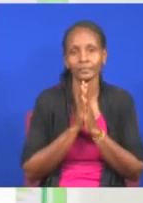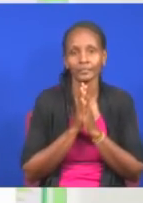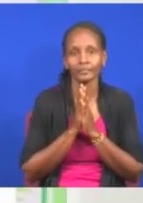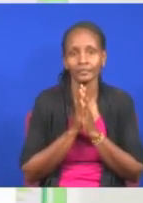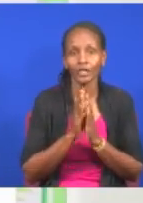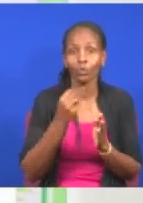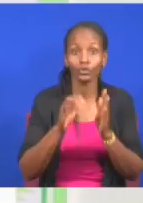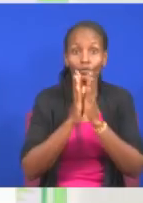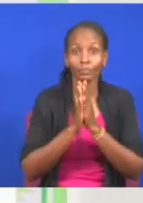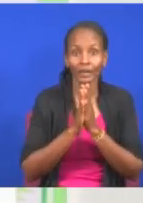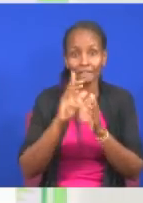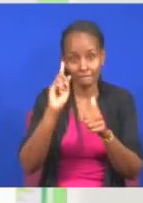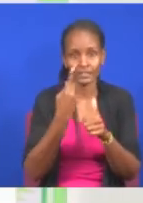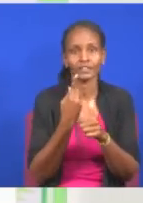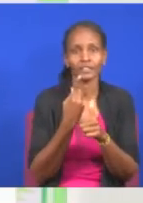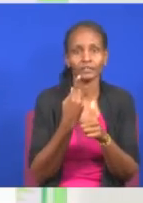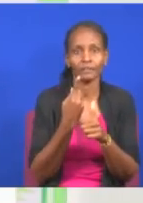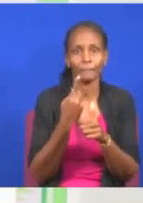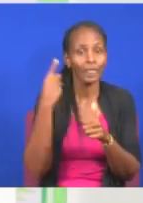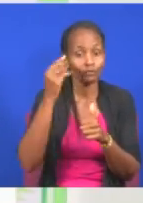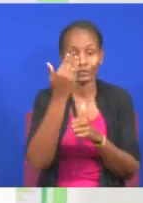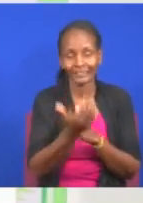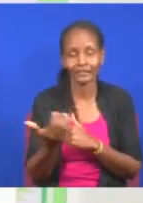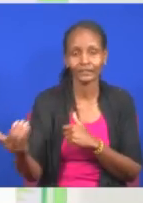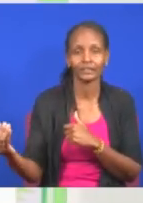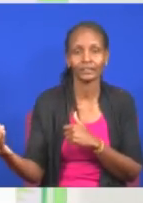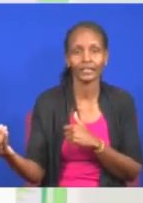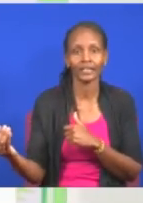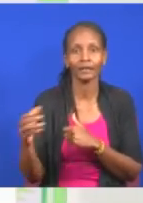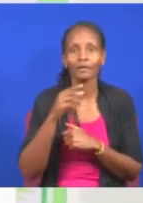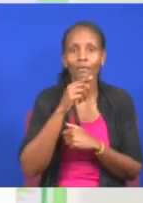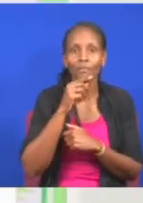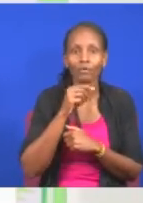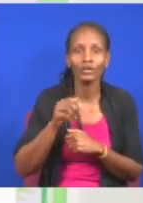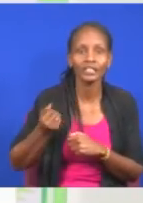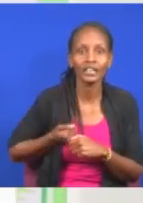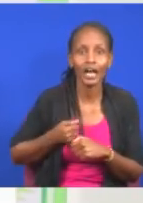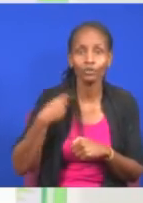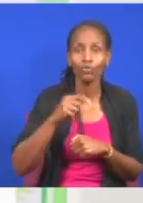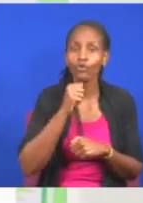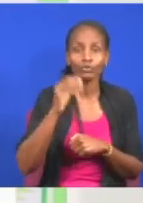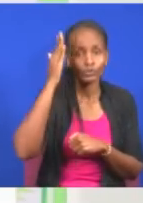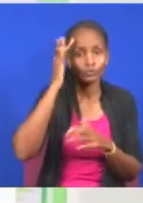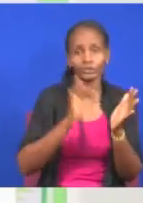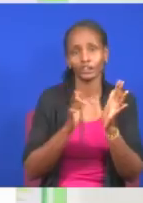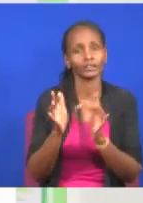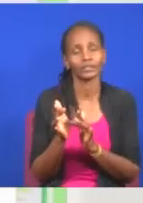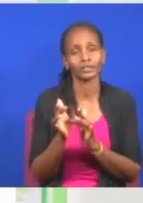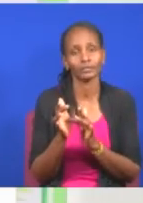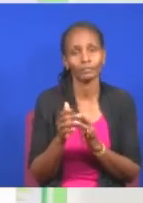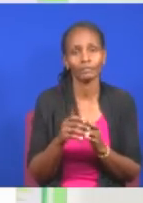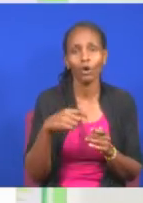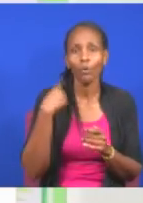we want to pray first for the children, the boys and girls, who do not know Jesus, who have